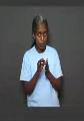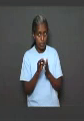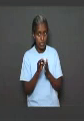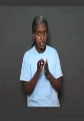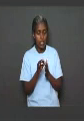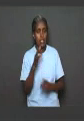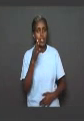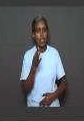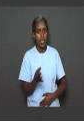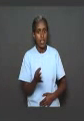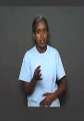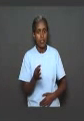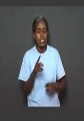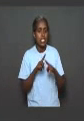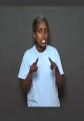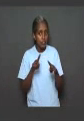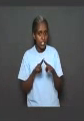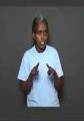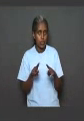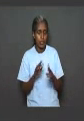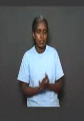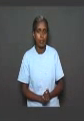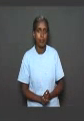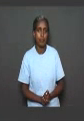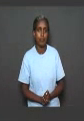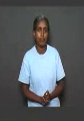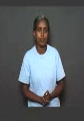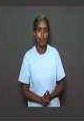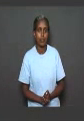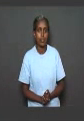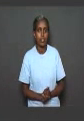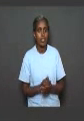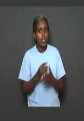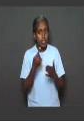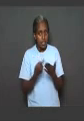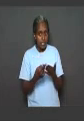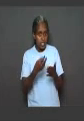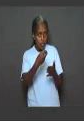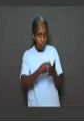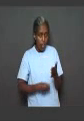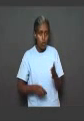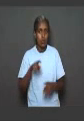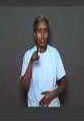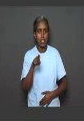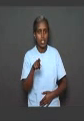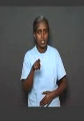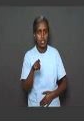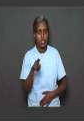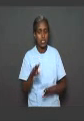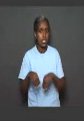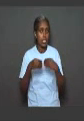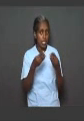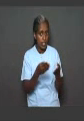which f is differentiable. Its value at x is